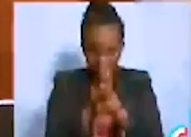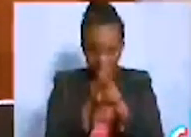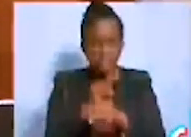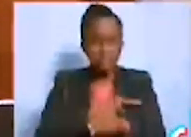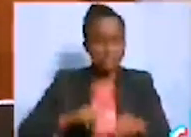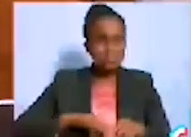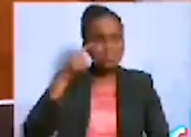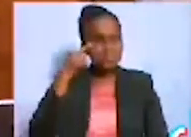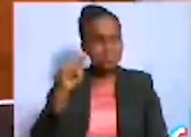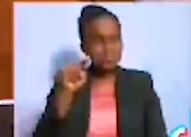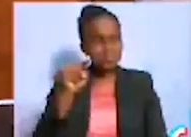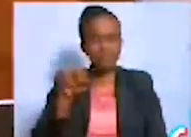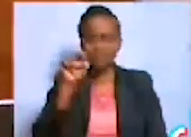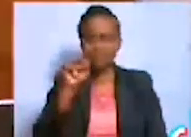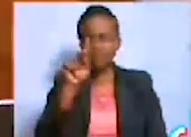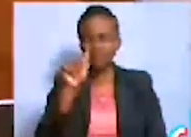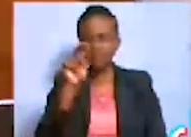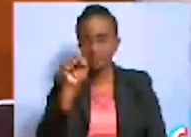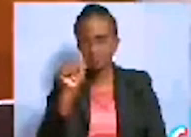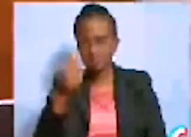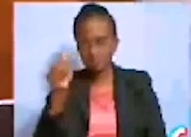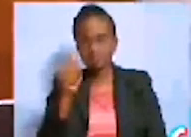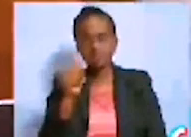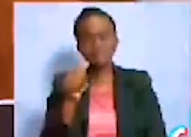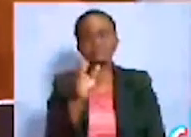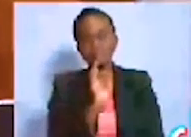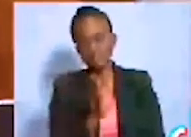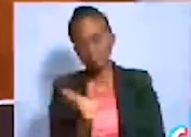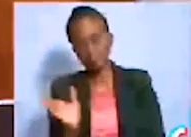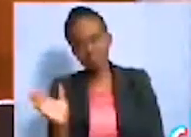Member for Nkana is definitely out of order.